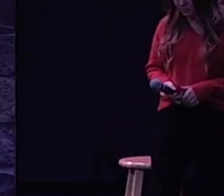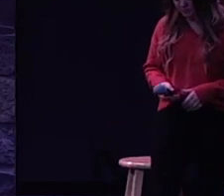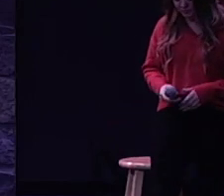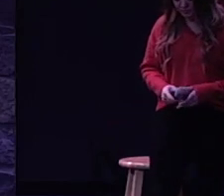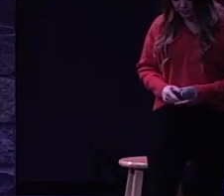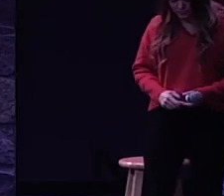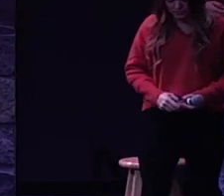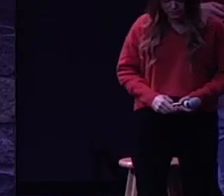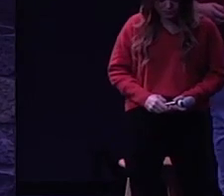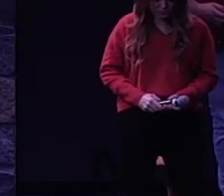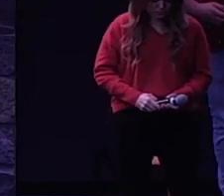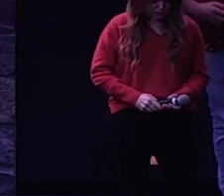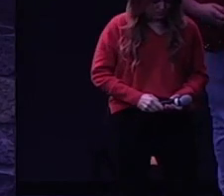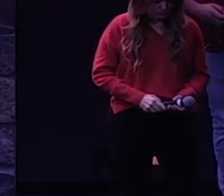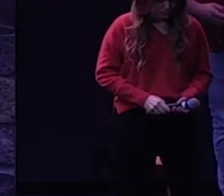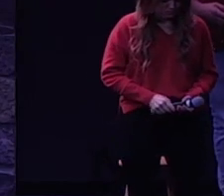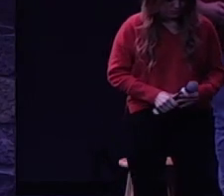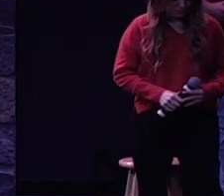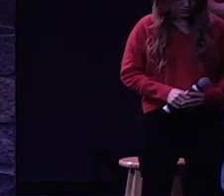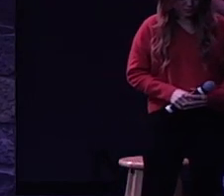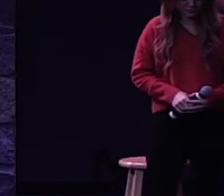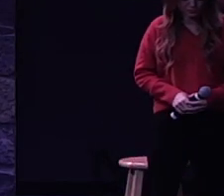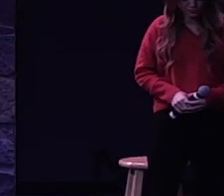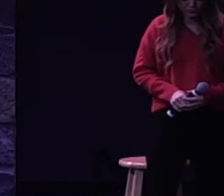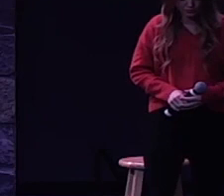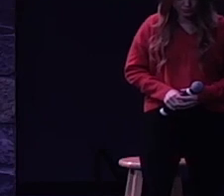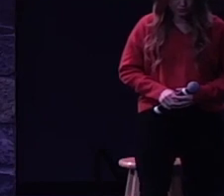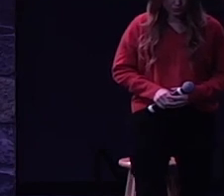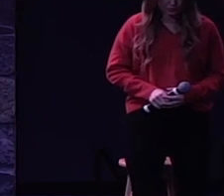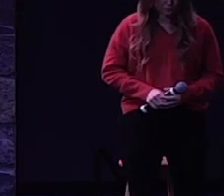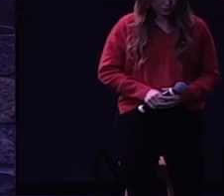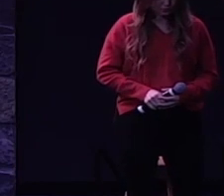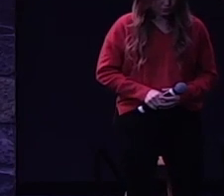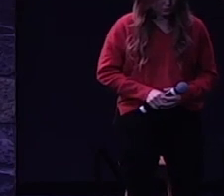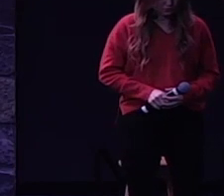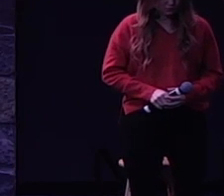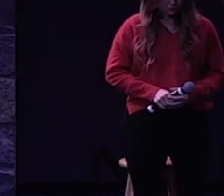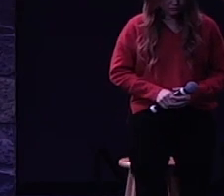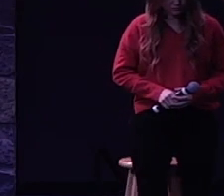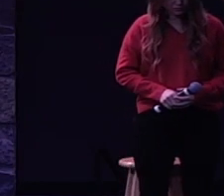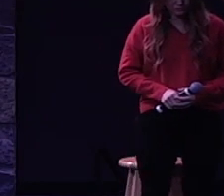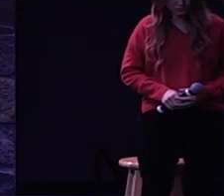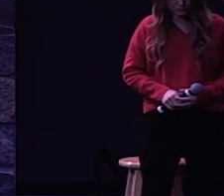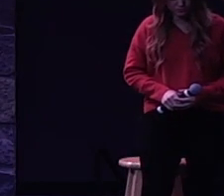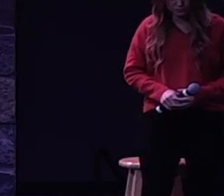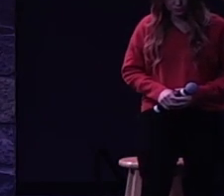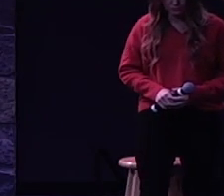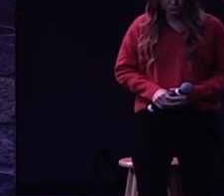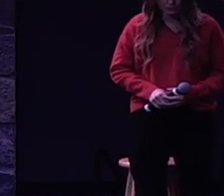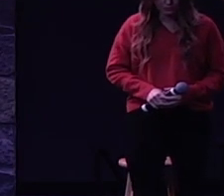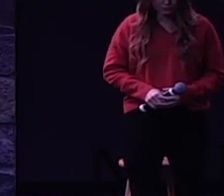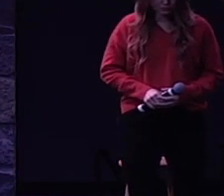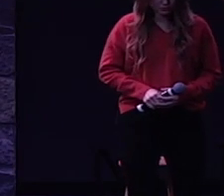Ancient text that brought us these truths for the very first time. And thank you for the gift of music, that we could apply these truths